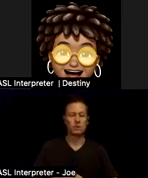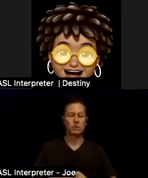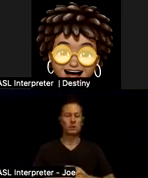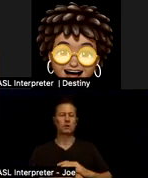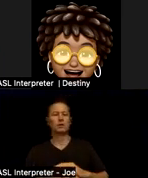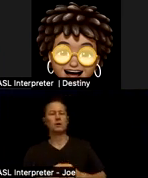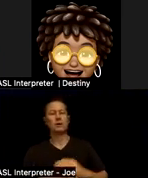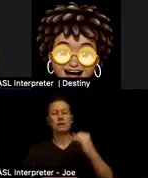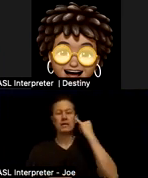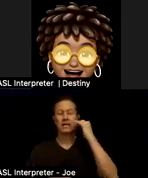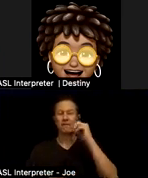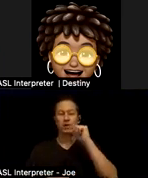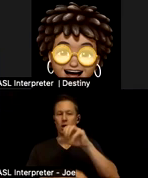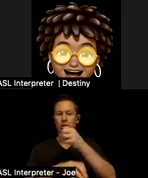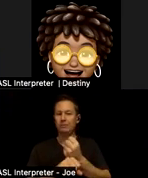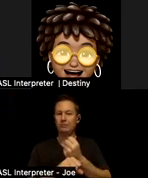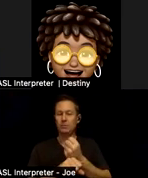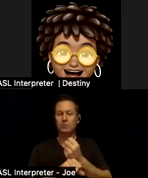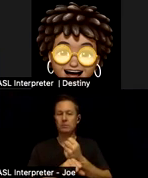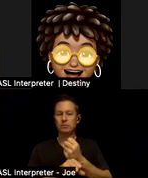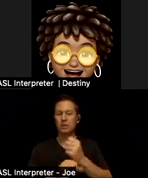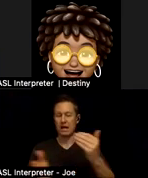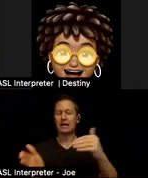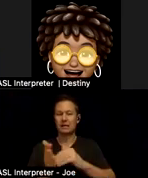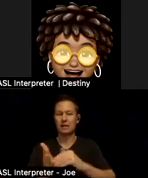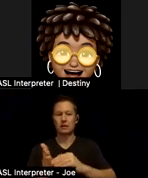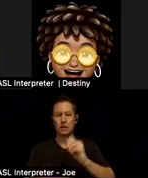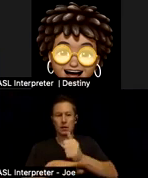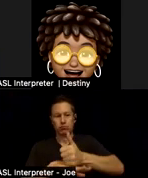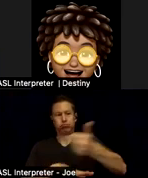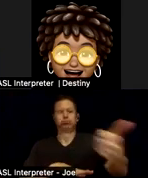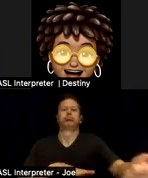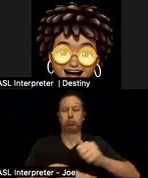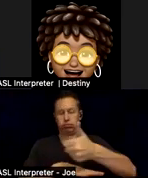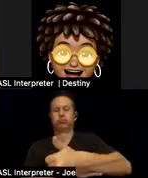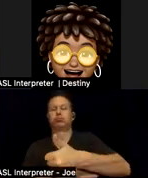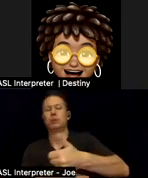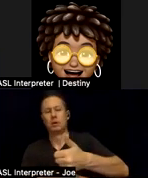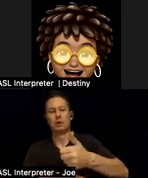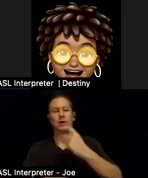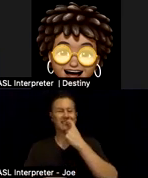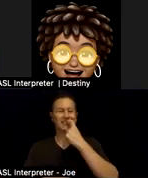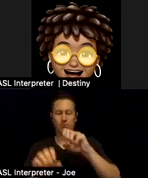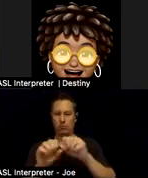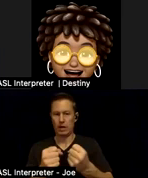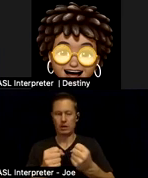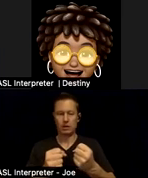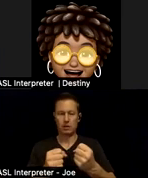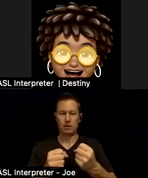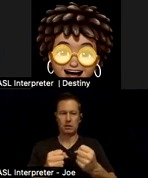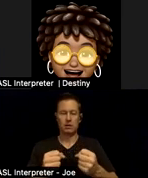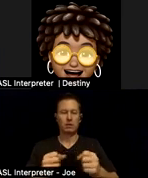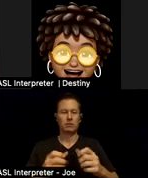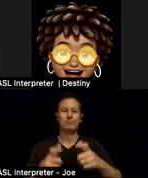secured, those turn into, again, projectiles and will create broken glass. Broken glass is one of the biggest risks during an earthquake, because if you get your